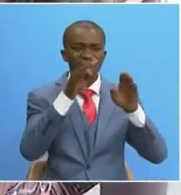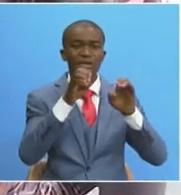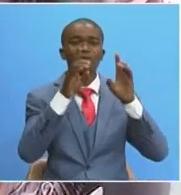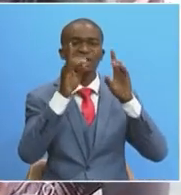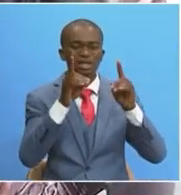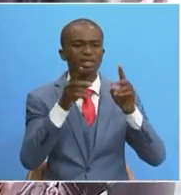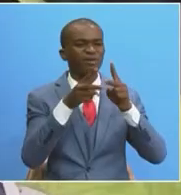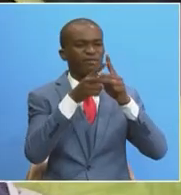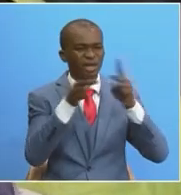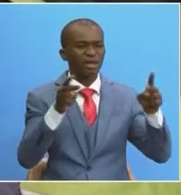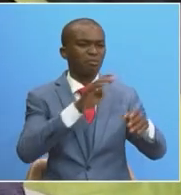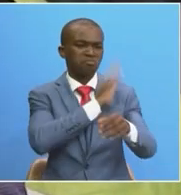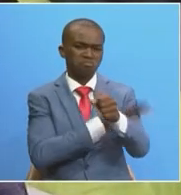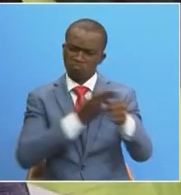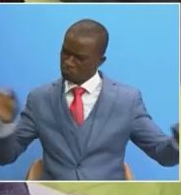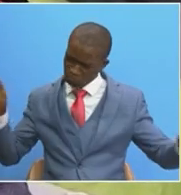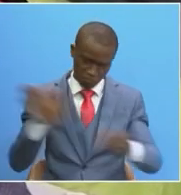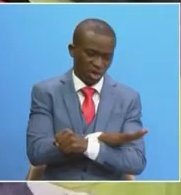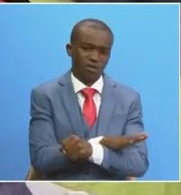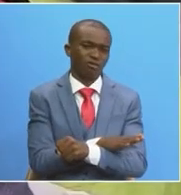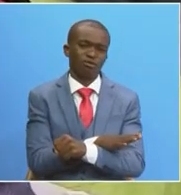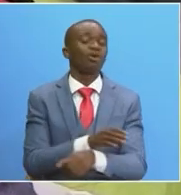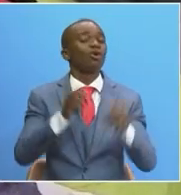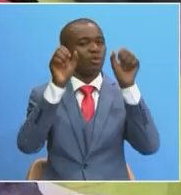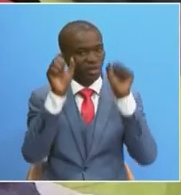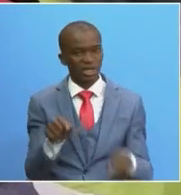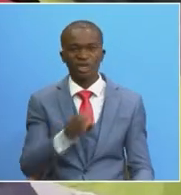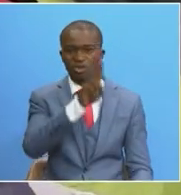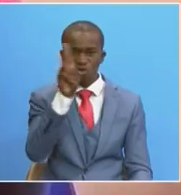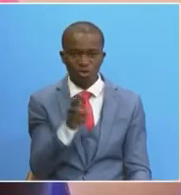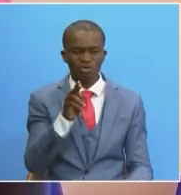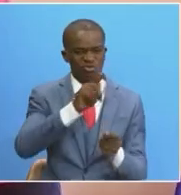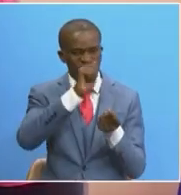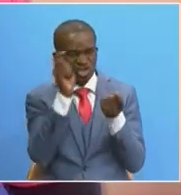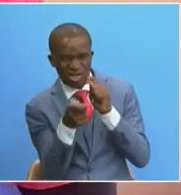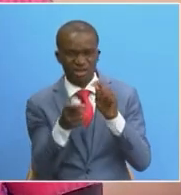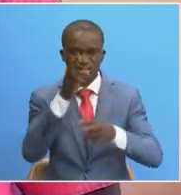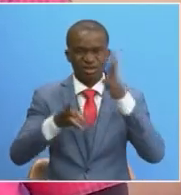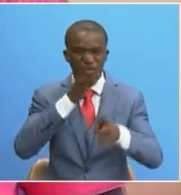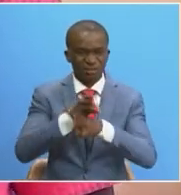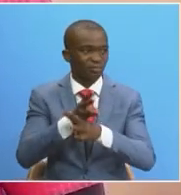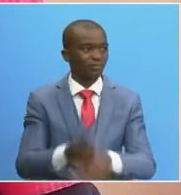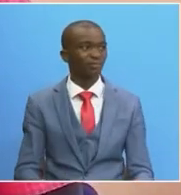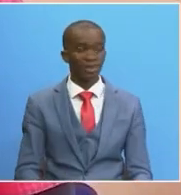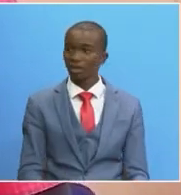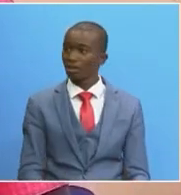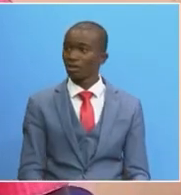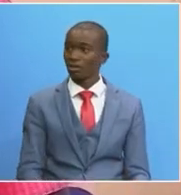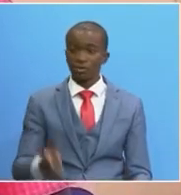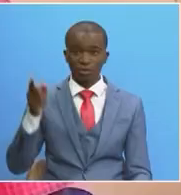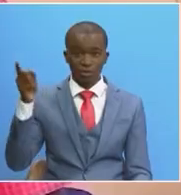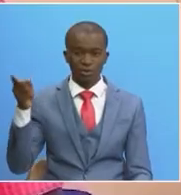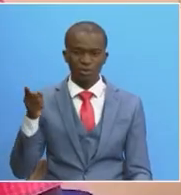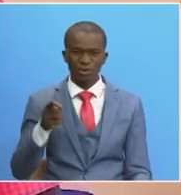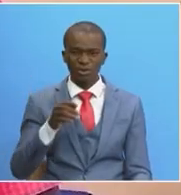weapon which you can use to change the world. Shivuyonji District Education Board